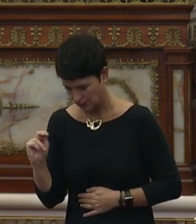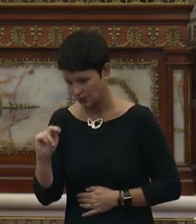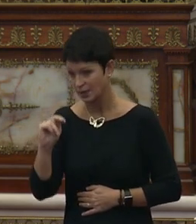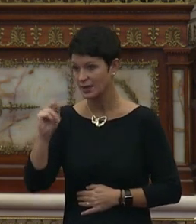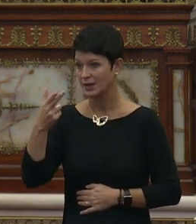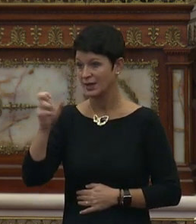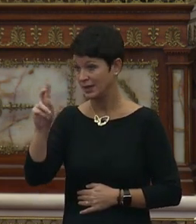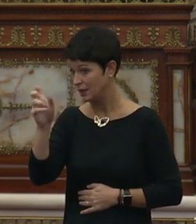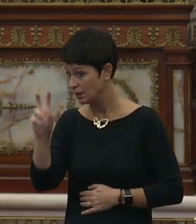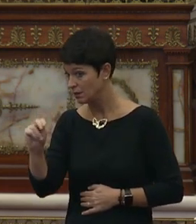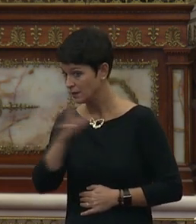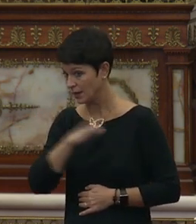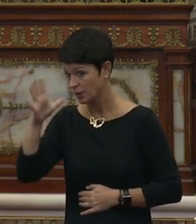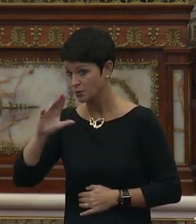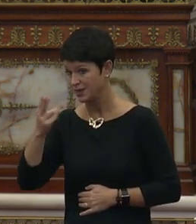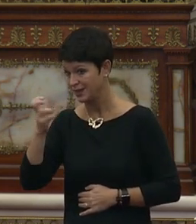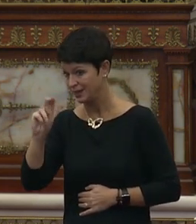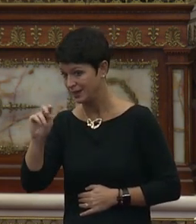Councilman Heenan?